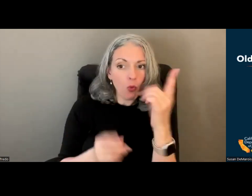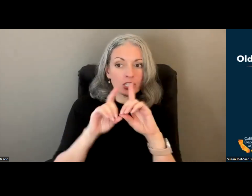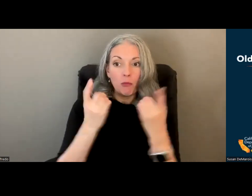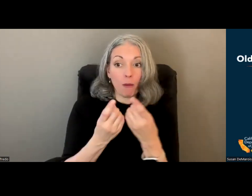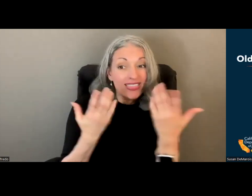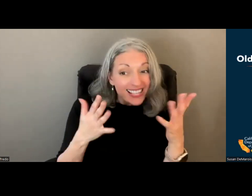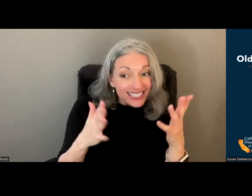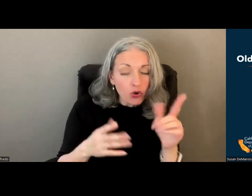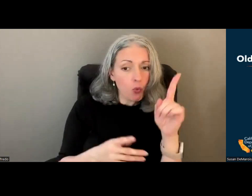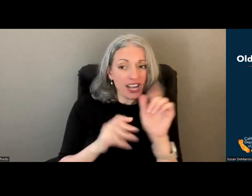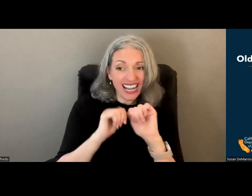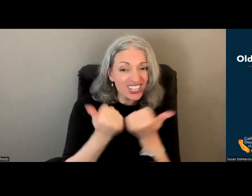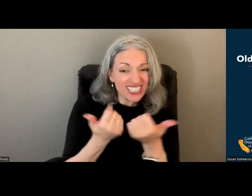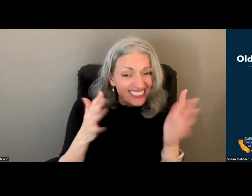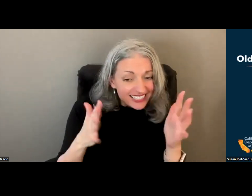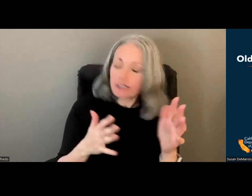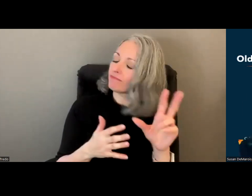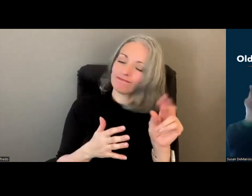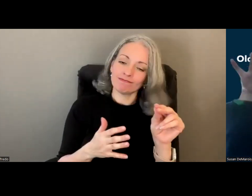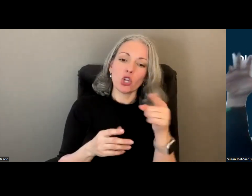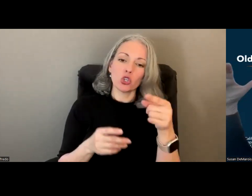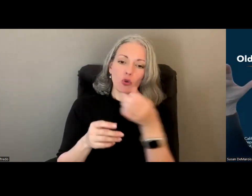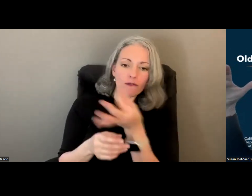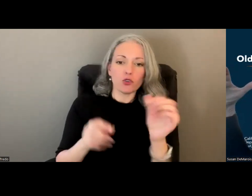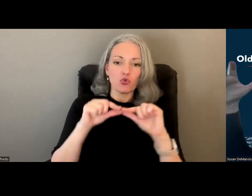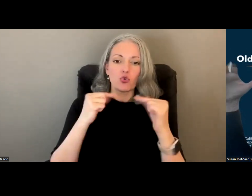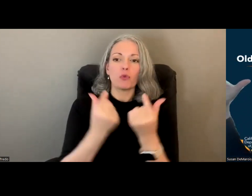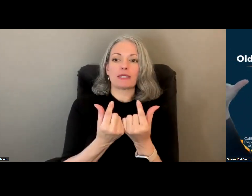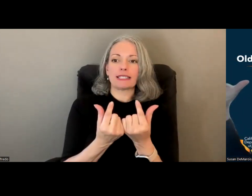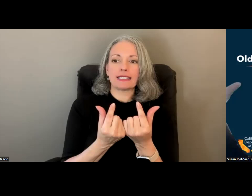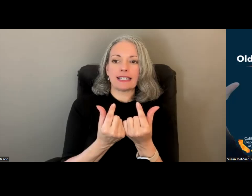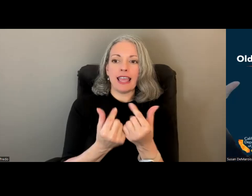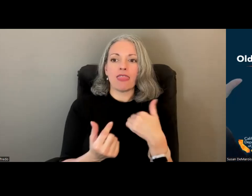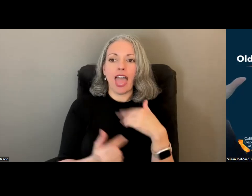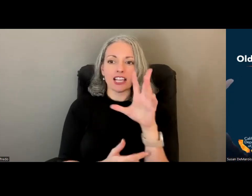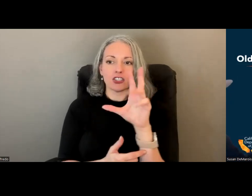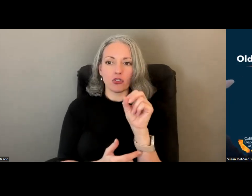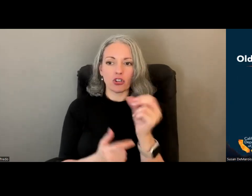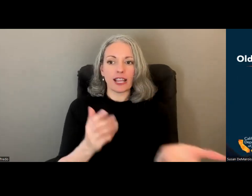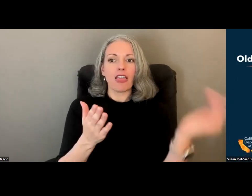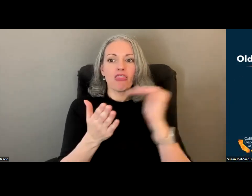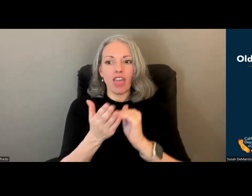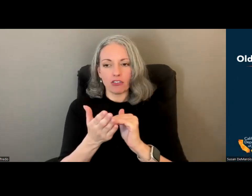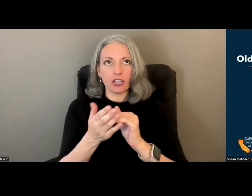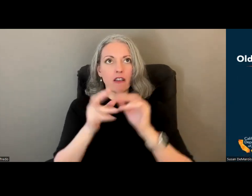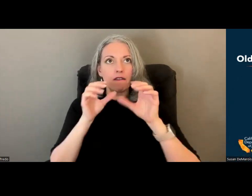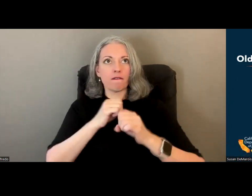one agency. You're one of the few groups that has this 30,000-foot